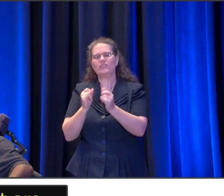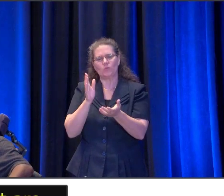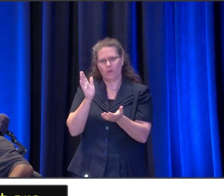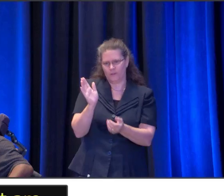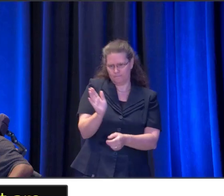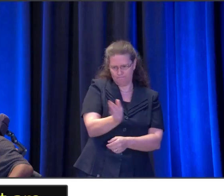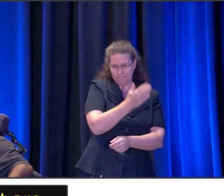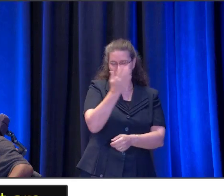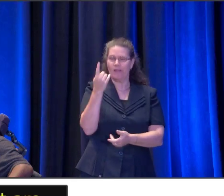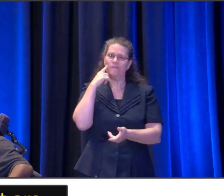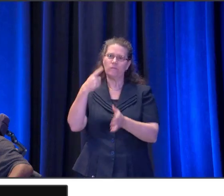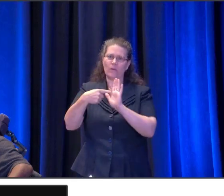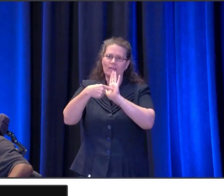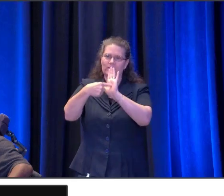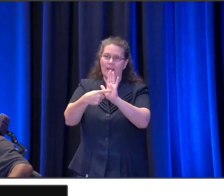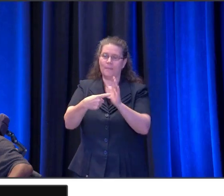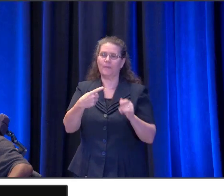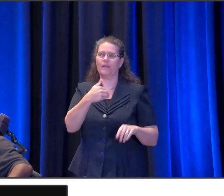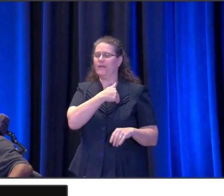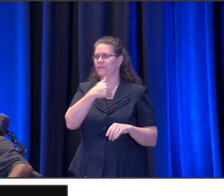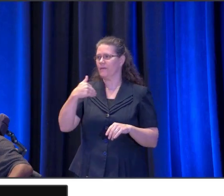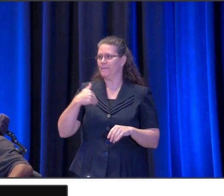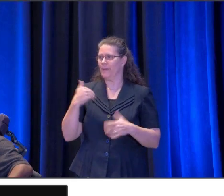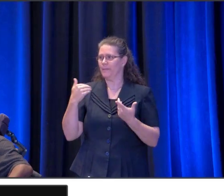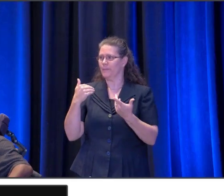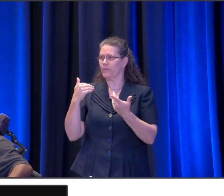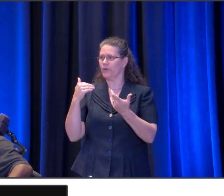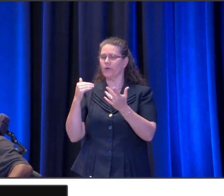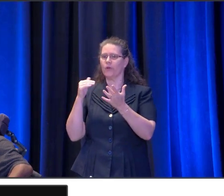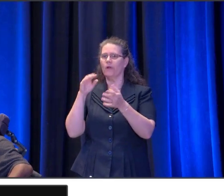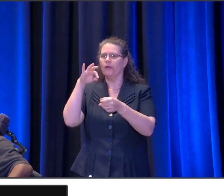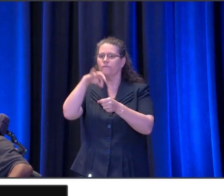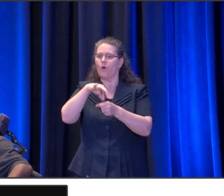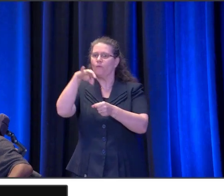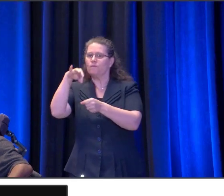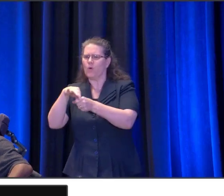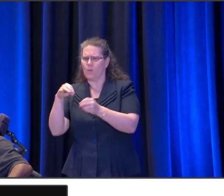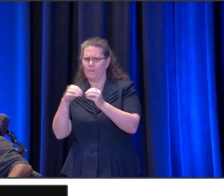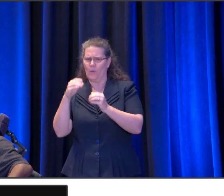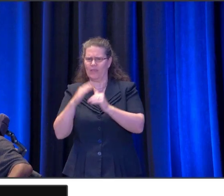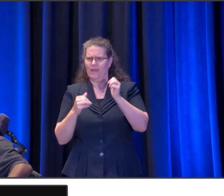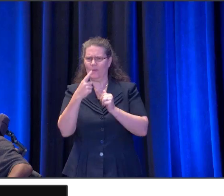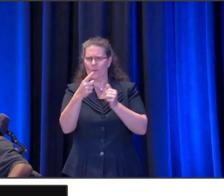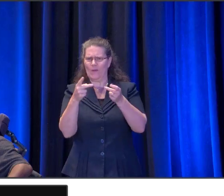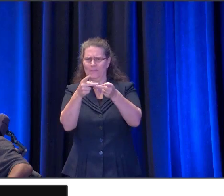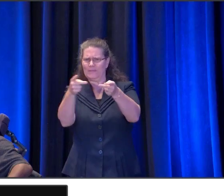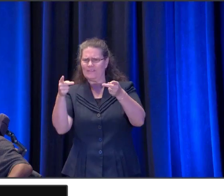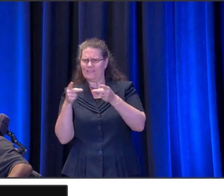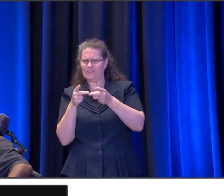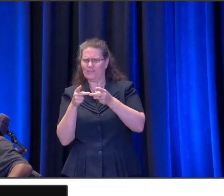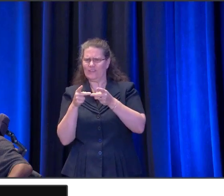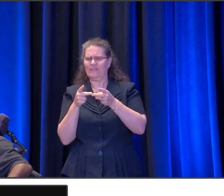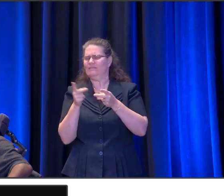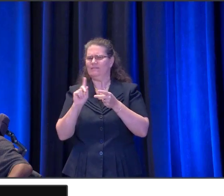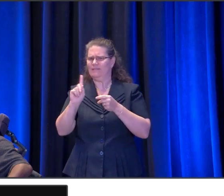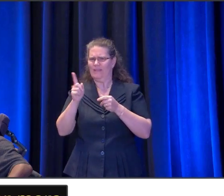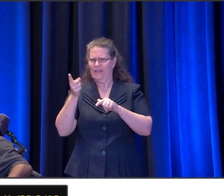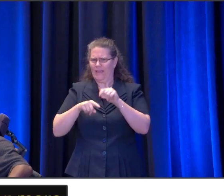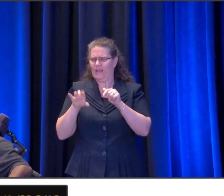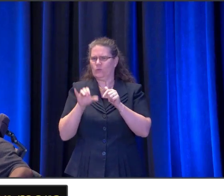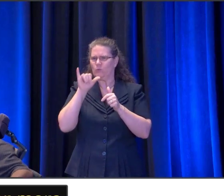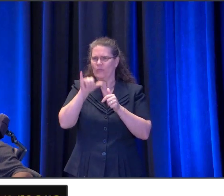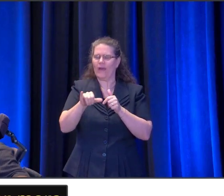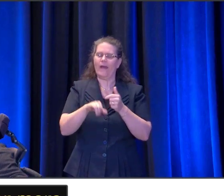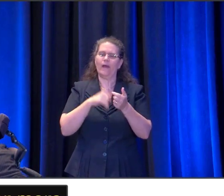example, if a member votes for more than the designated number of positions for member-at-large candidates, or votes